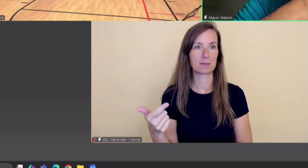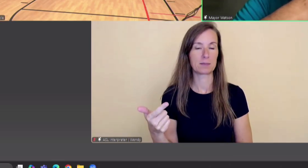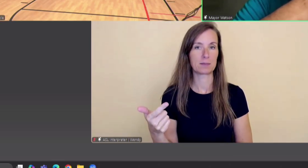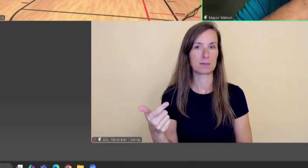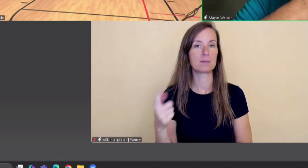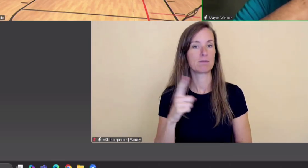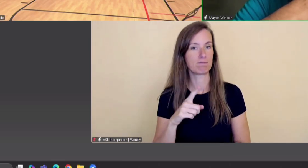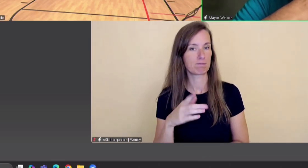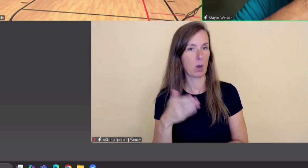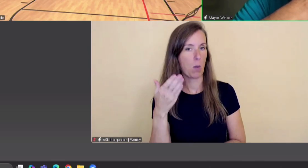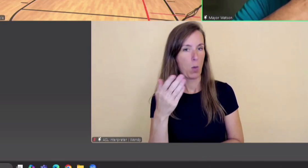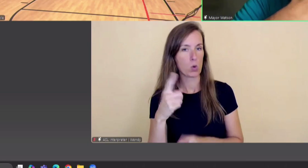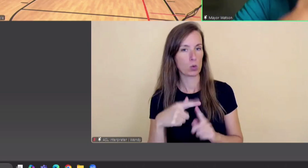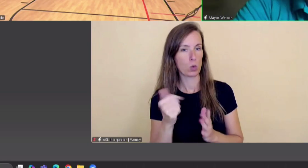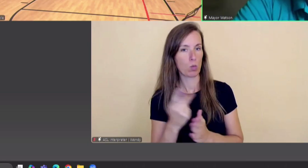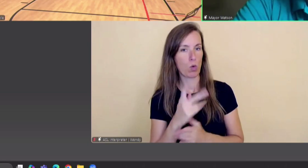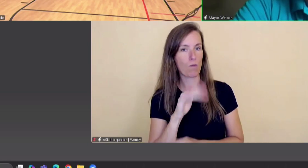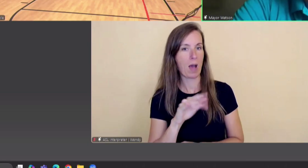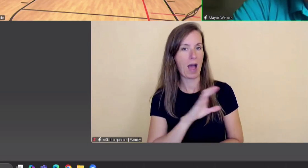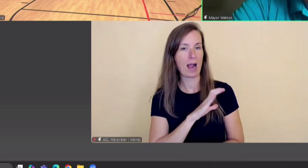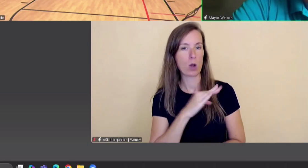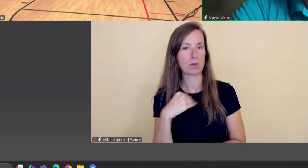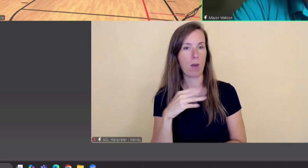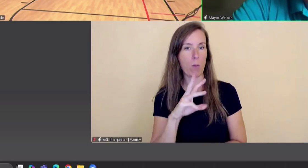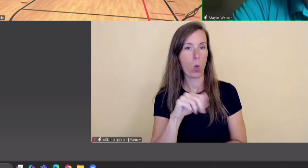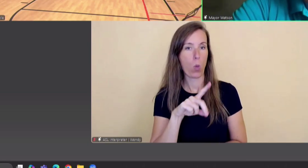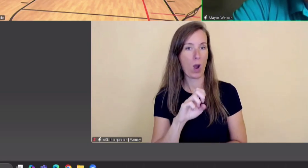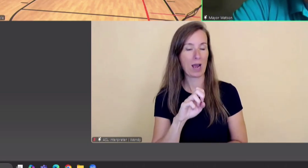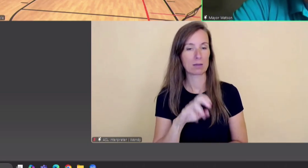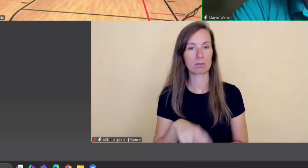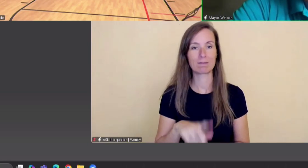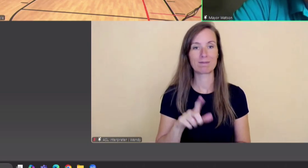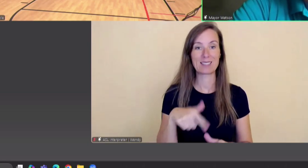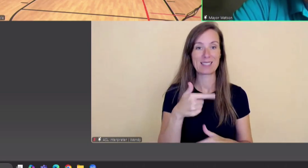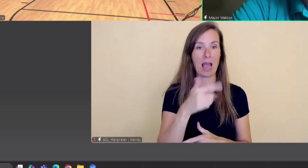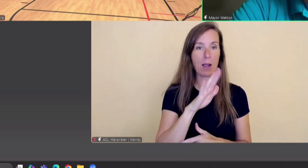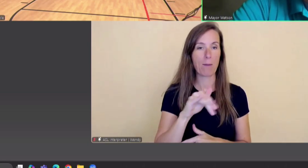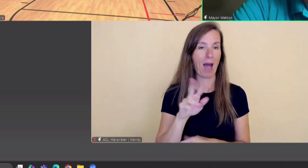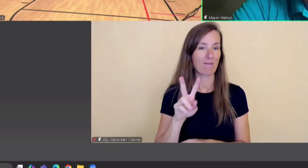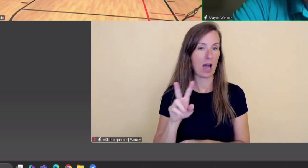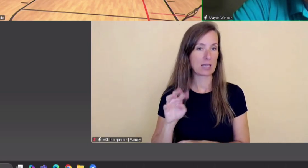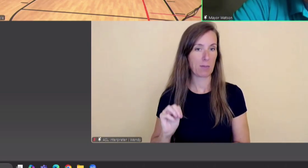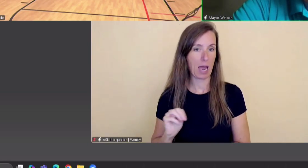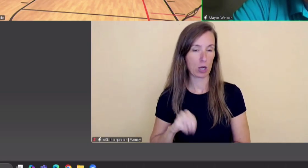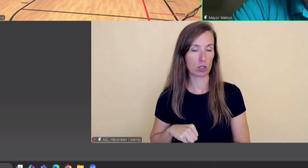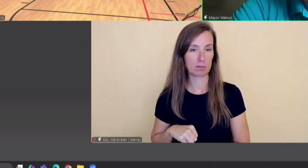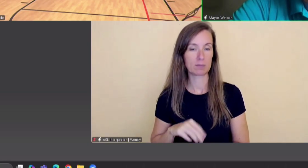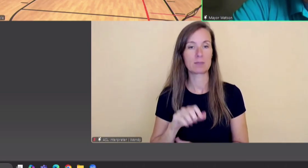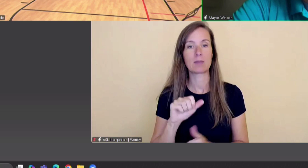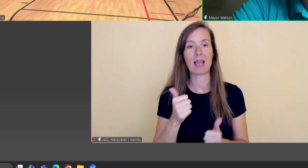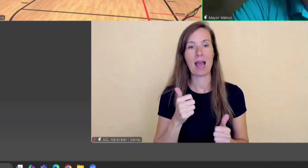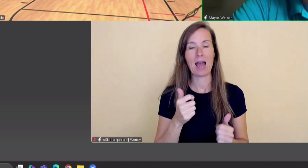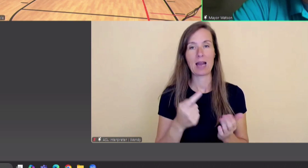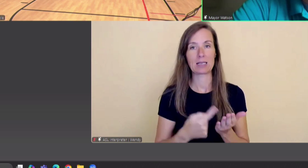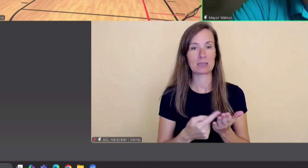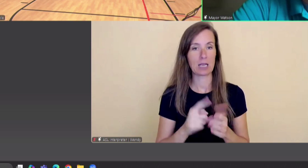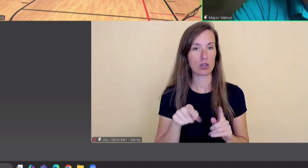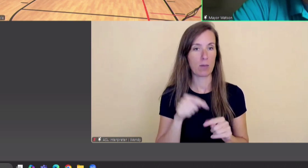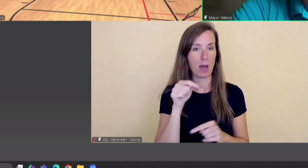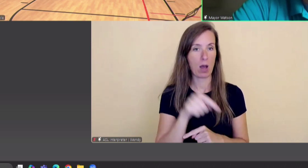Motion to approve by Councilmember Wade, seconded by the Vice Mayor. Is there any discussion about the consent agenda?